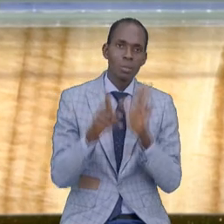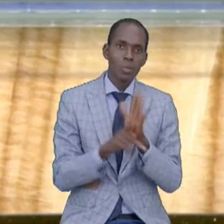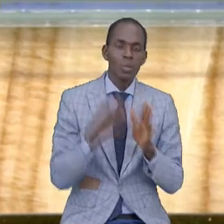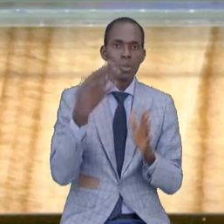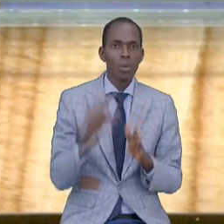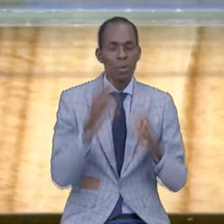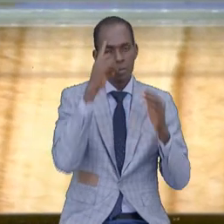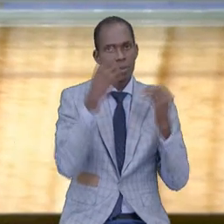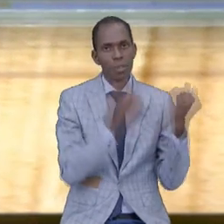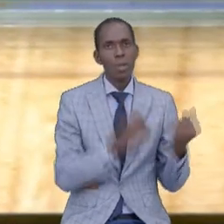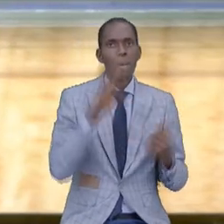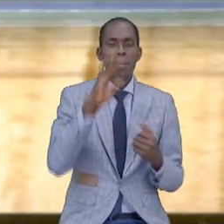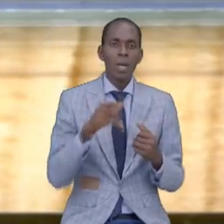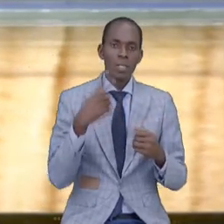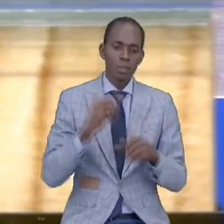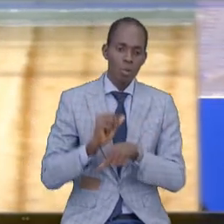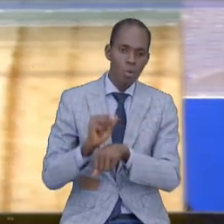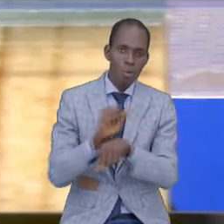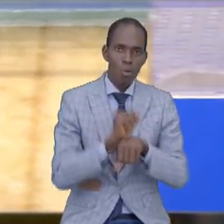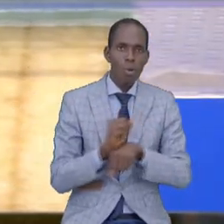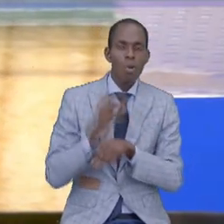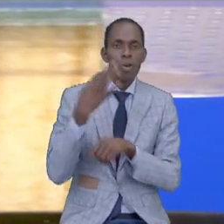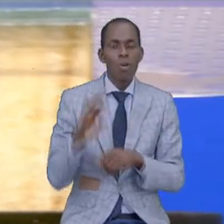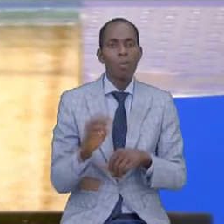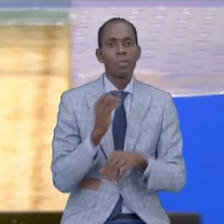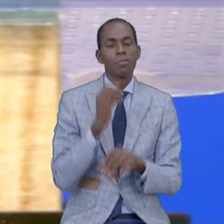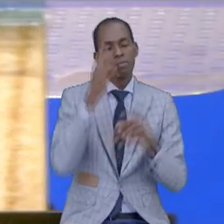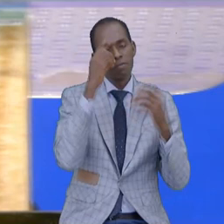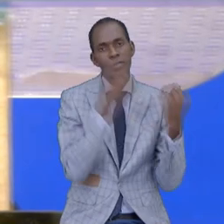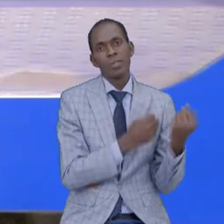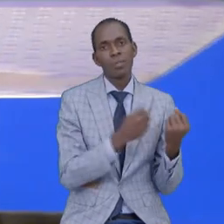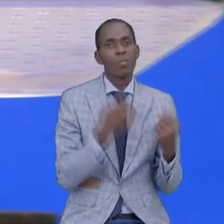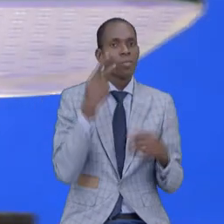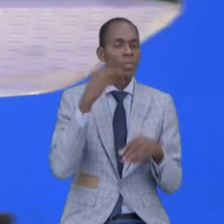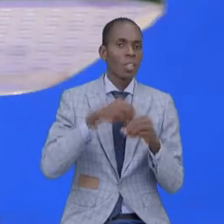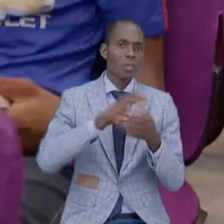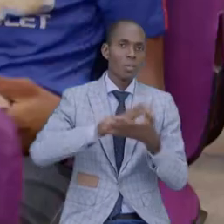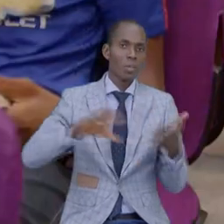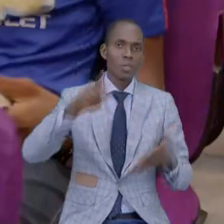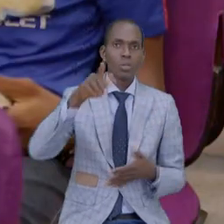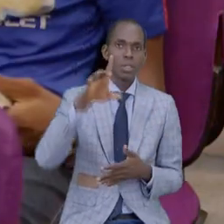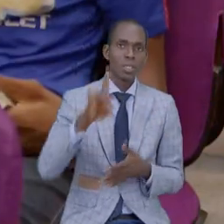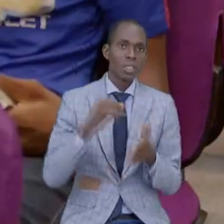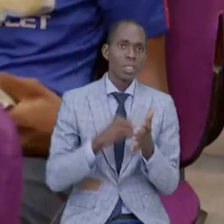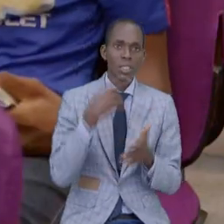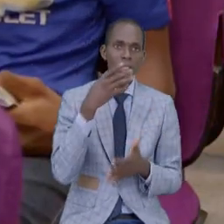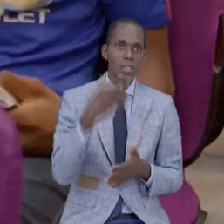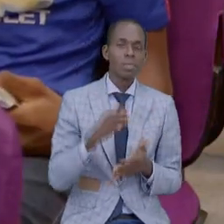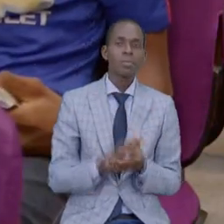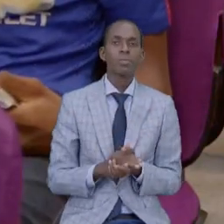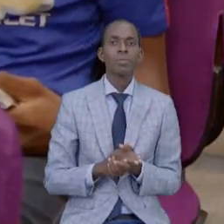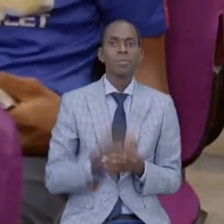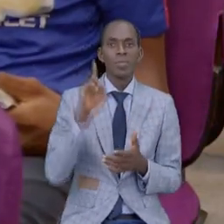faith, by the operation of faith. In verse 28, it says,